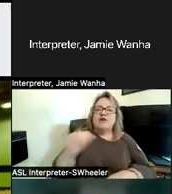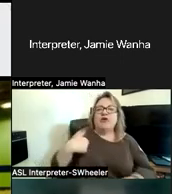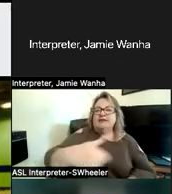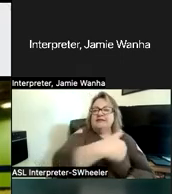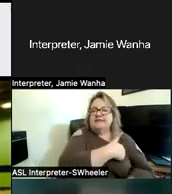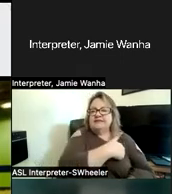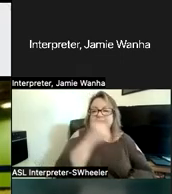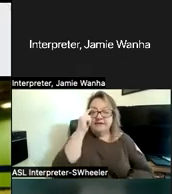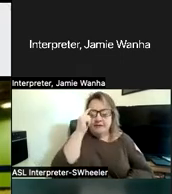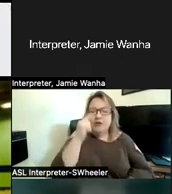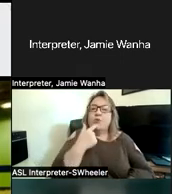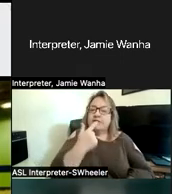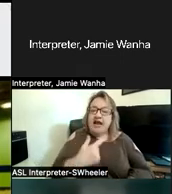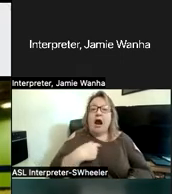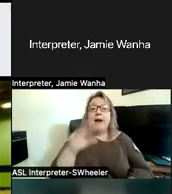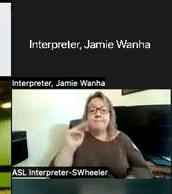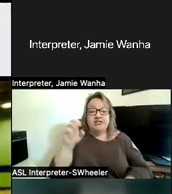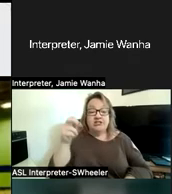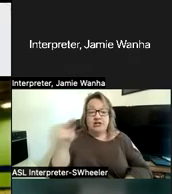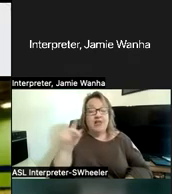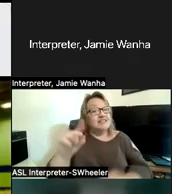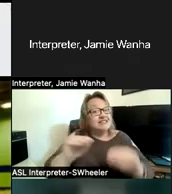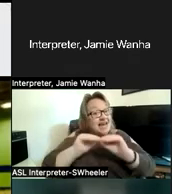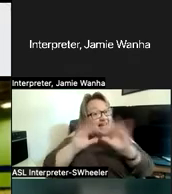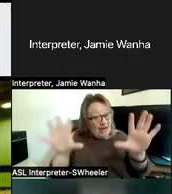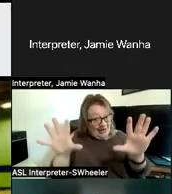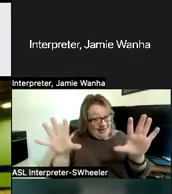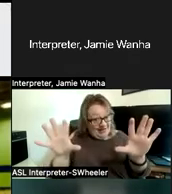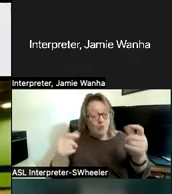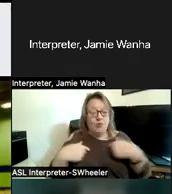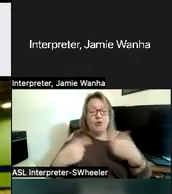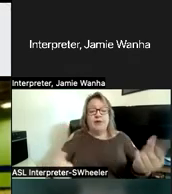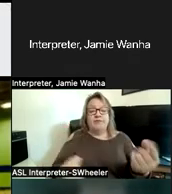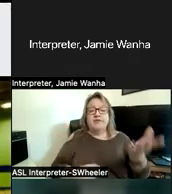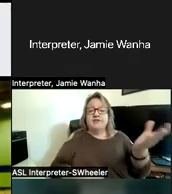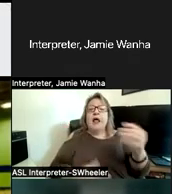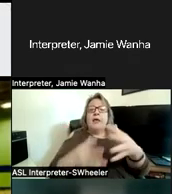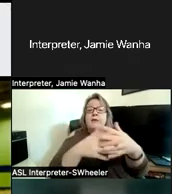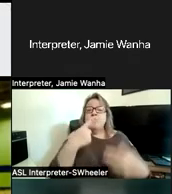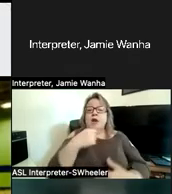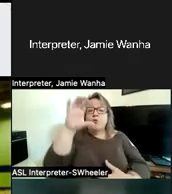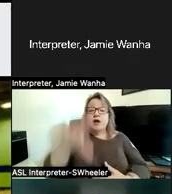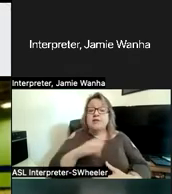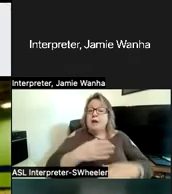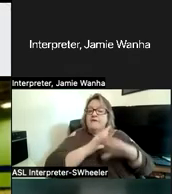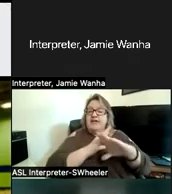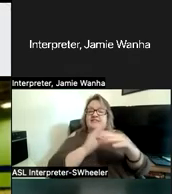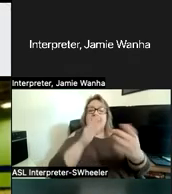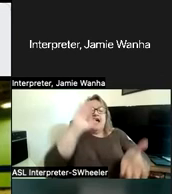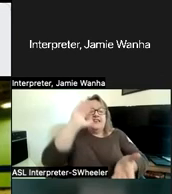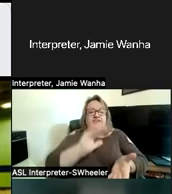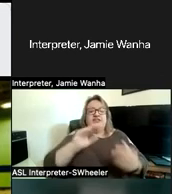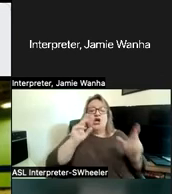say is our mission statement. And this should really clearly say what we're doing out there. The American Red Cross prevents and alleviates human